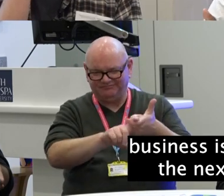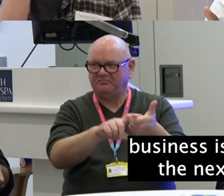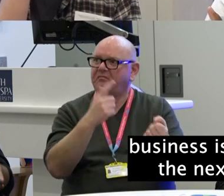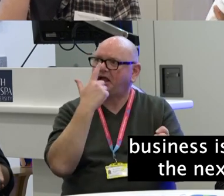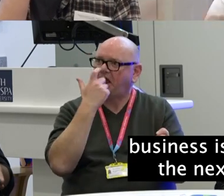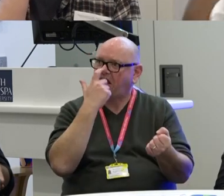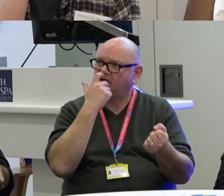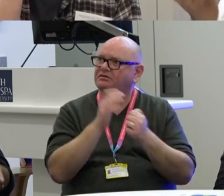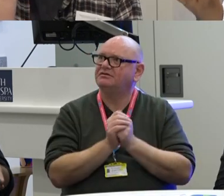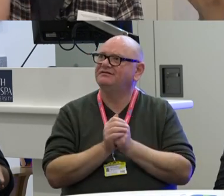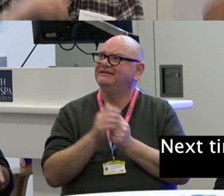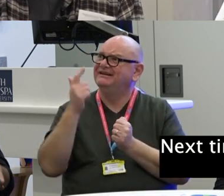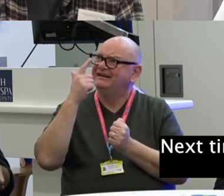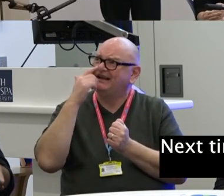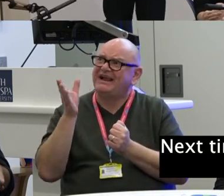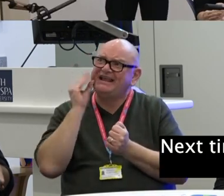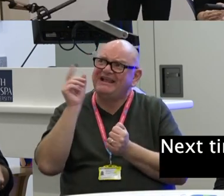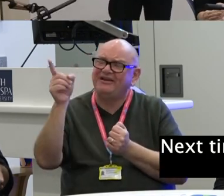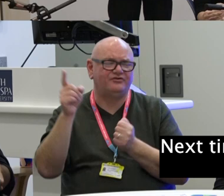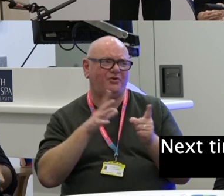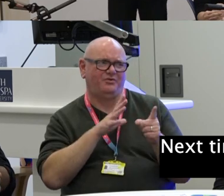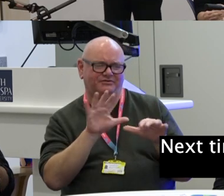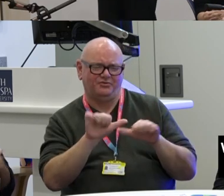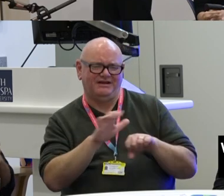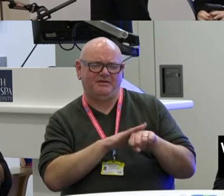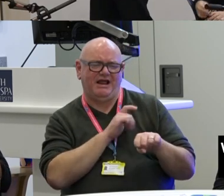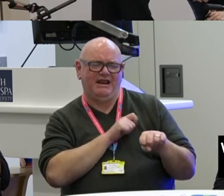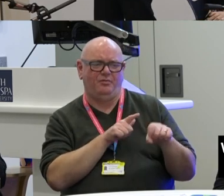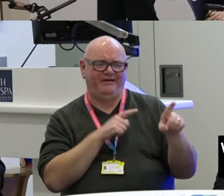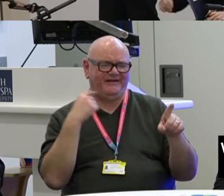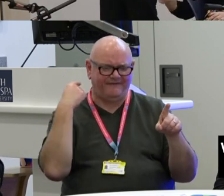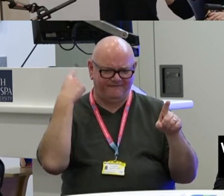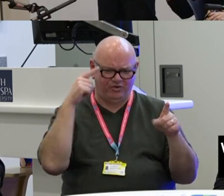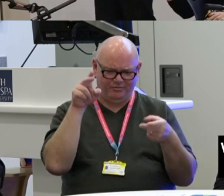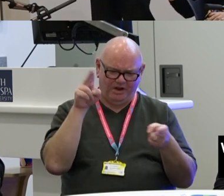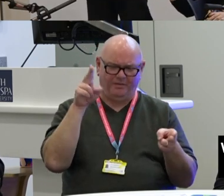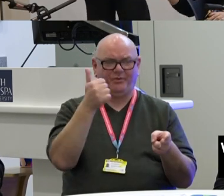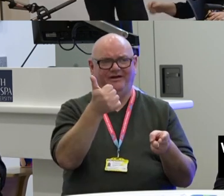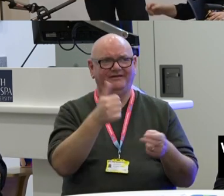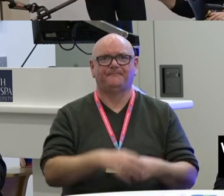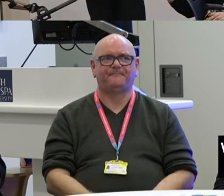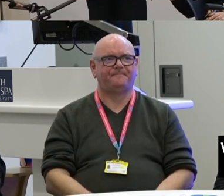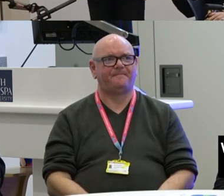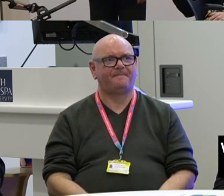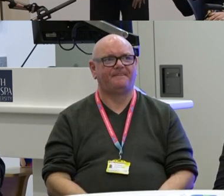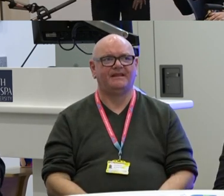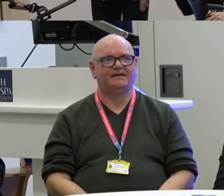generation of businesses too. Next time, just say a little bit louder, because I think we're losing the last four or five lines here.